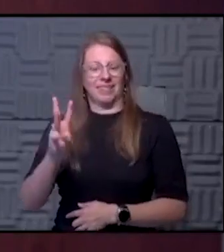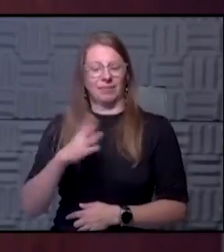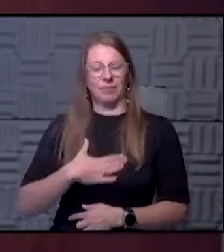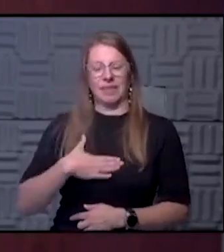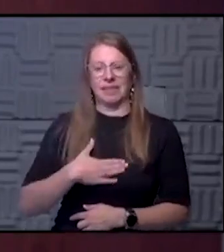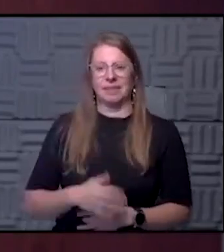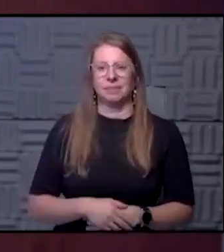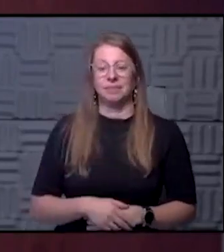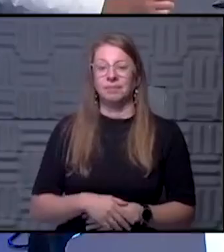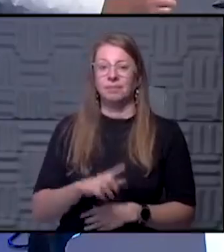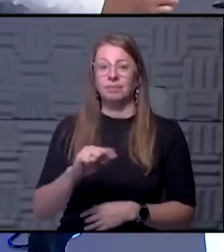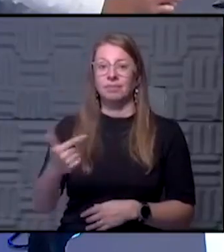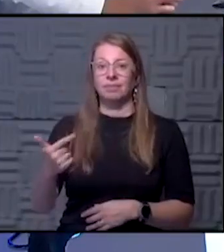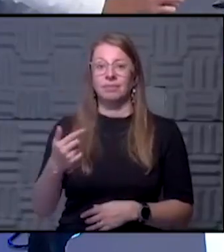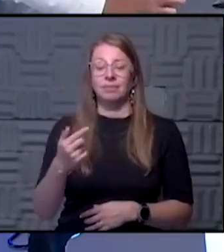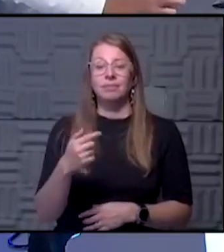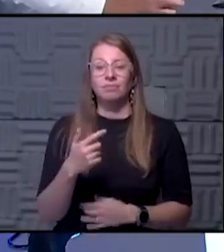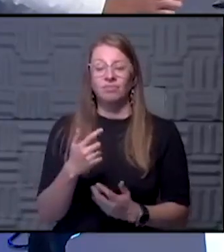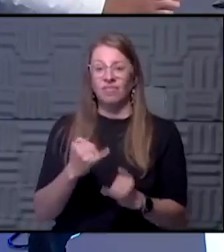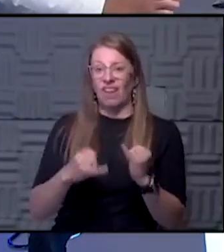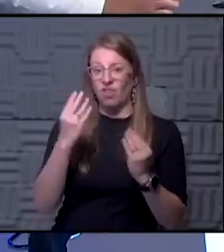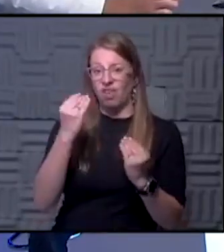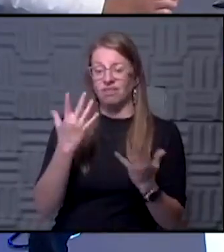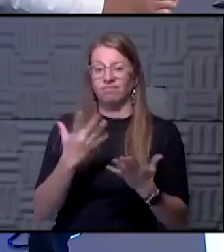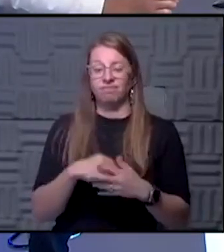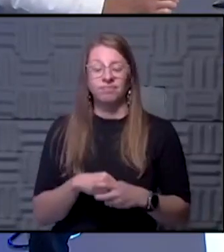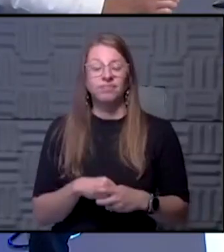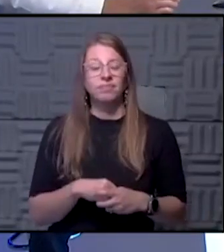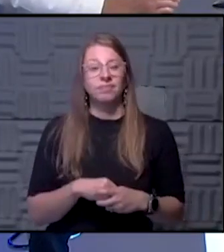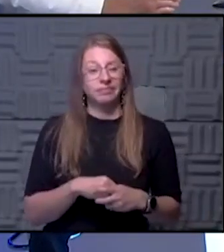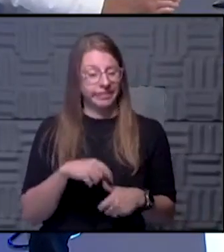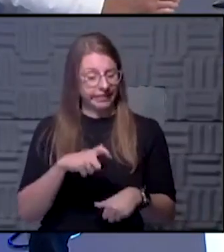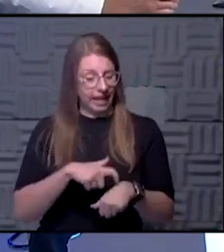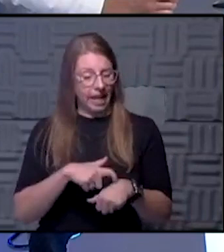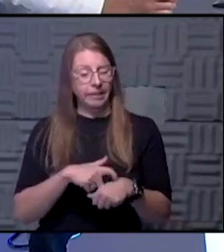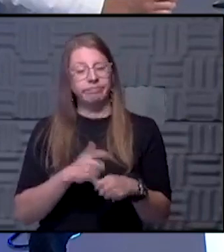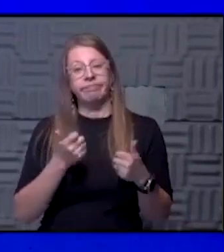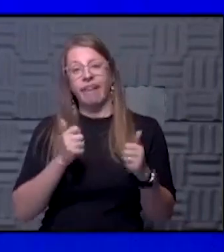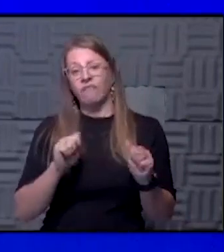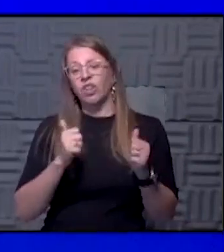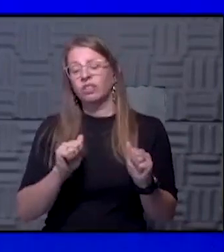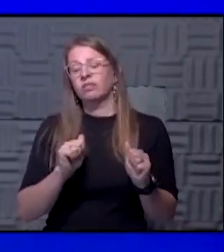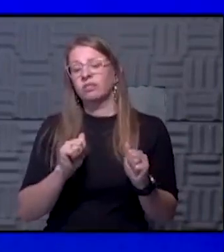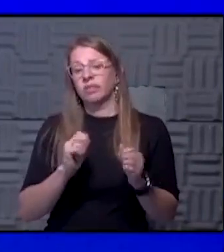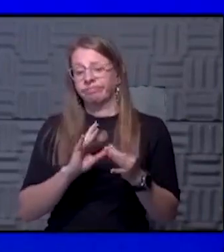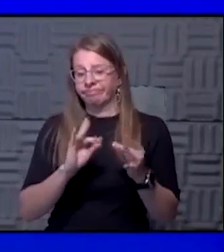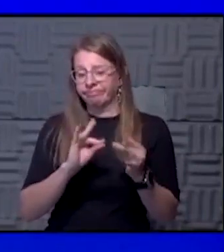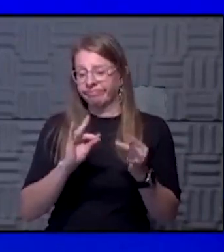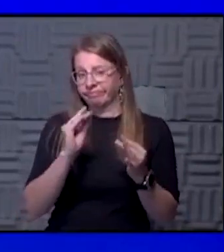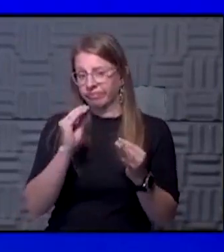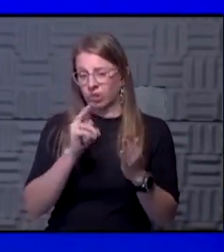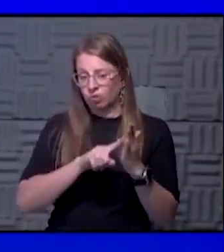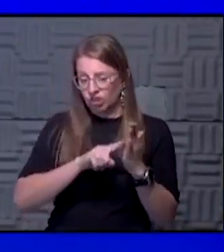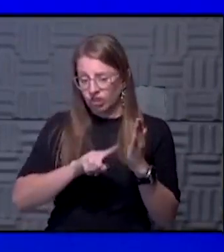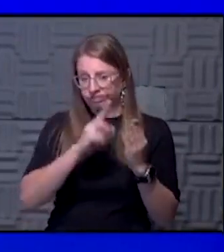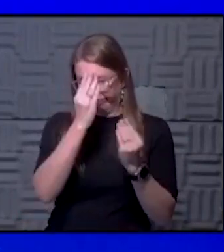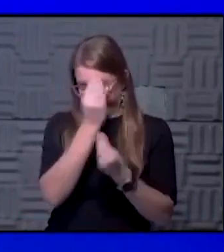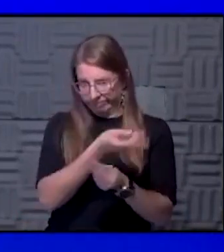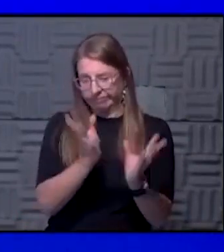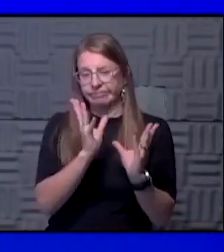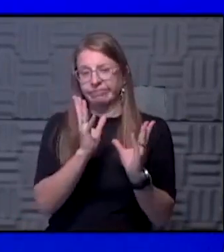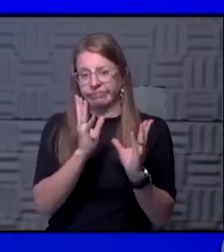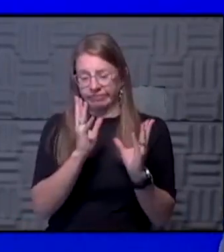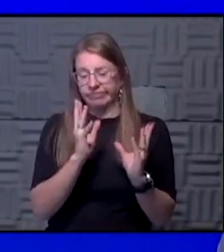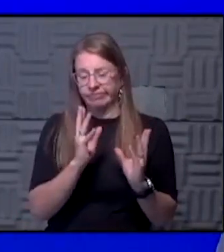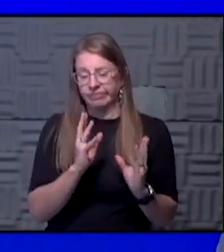Hawk, final thoughts today. Yeah, we really do put a lot of time and effort into getting you the right message and the right education, and understand that